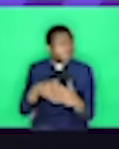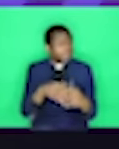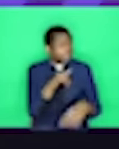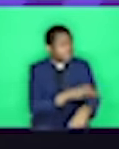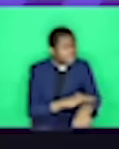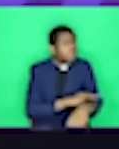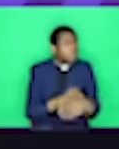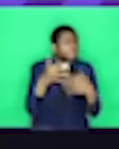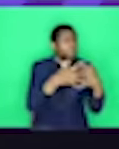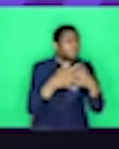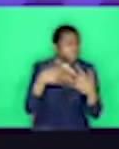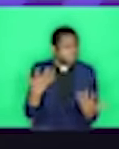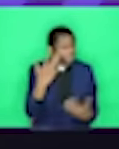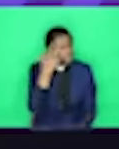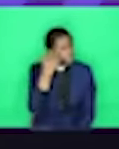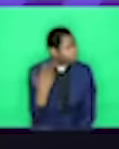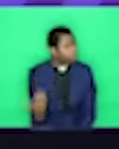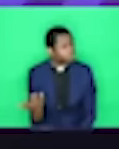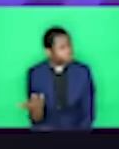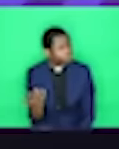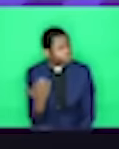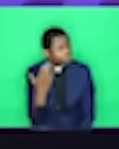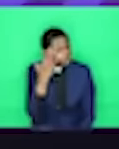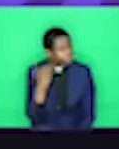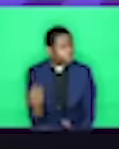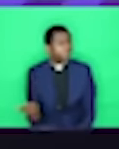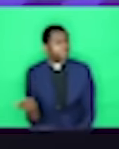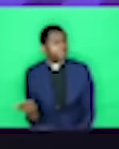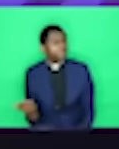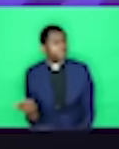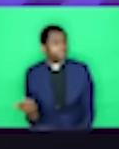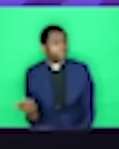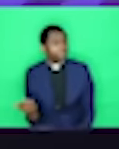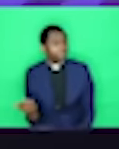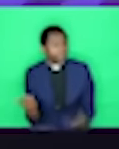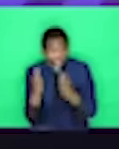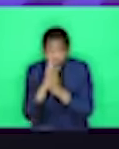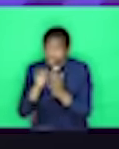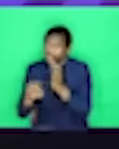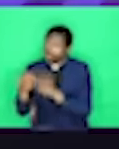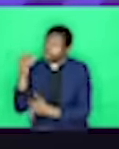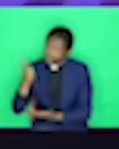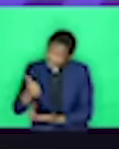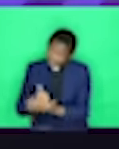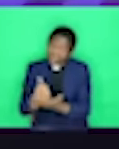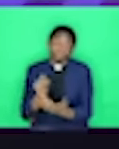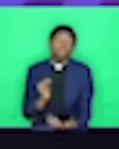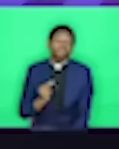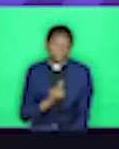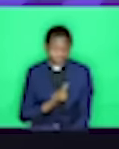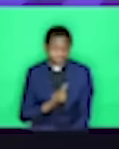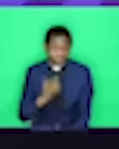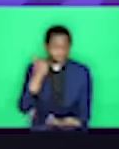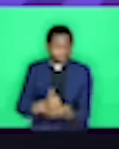effa America. Why did this happen? I didn't see any way. I pray that God will help us. Bompai say, Raddy, or boy,